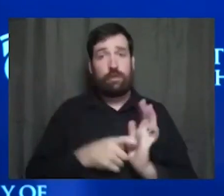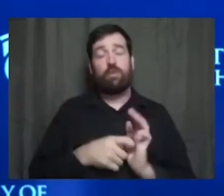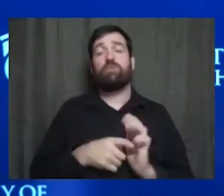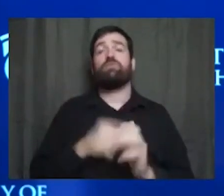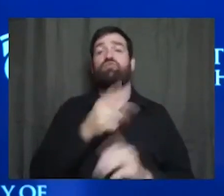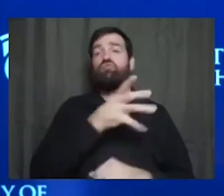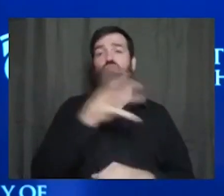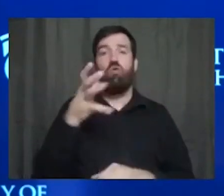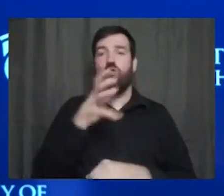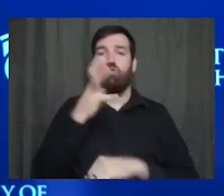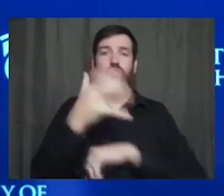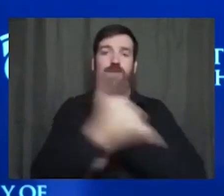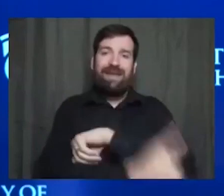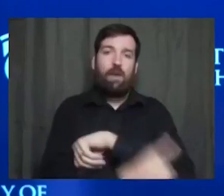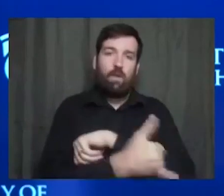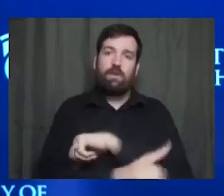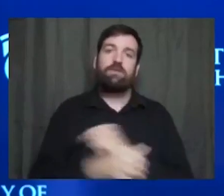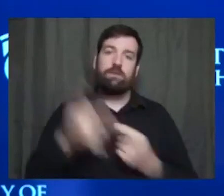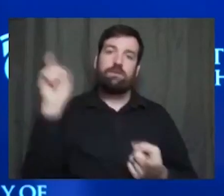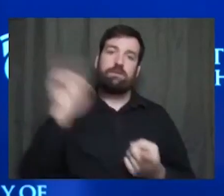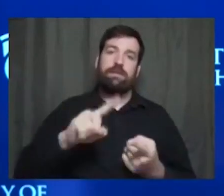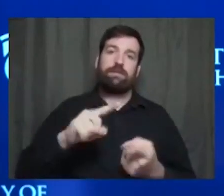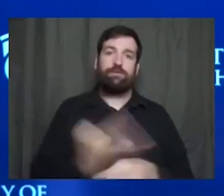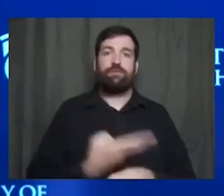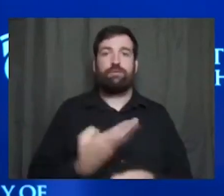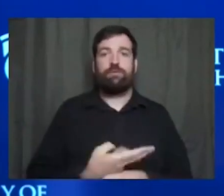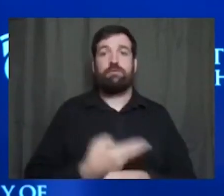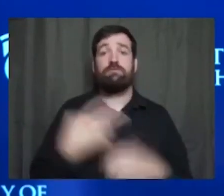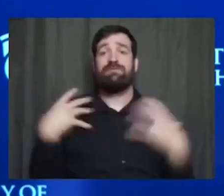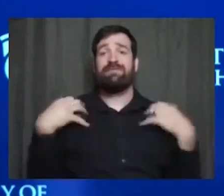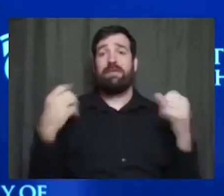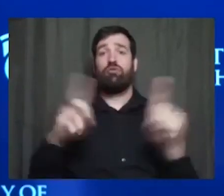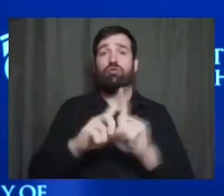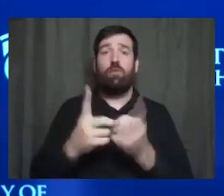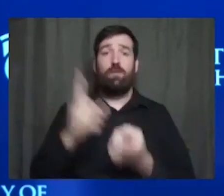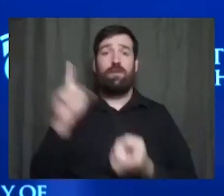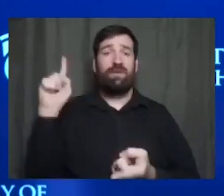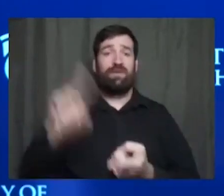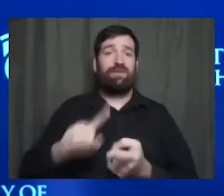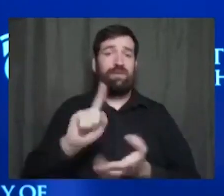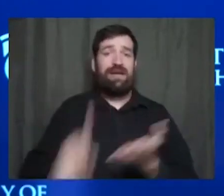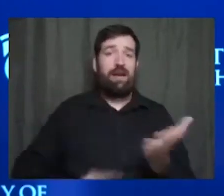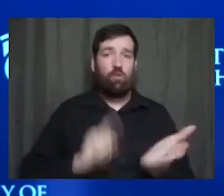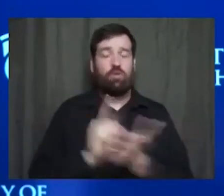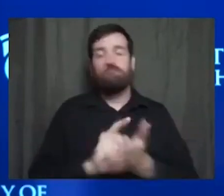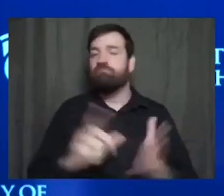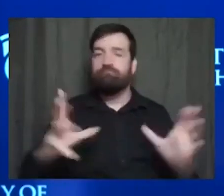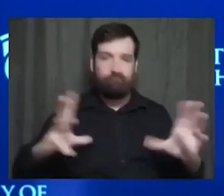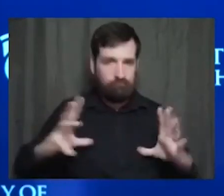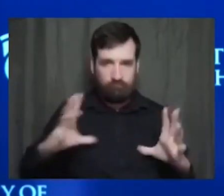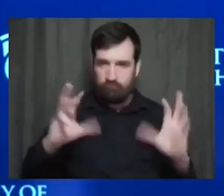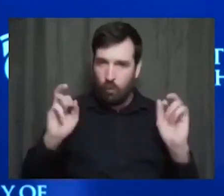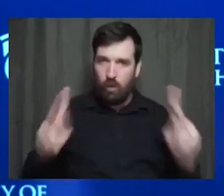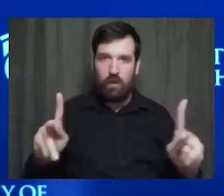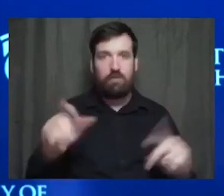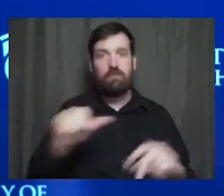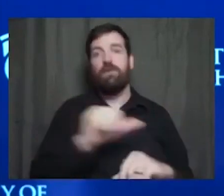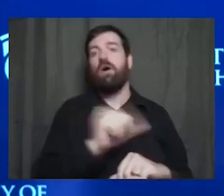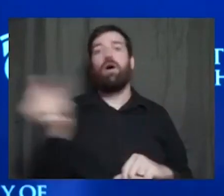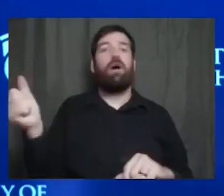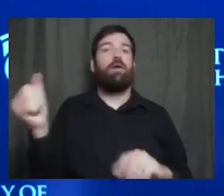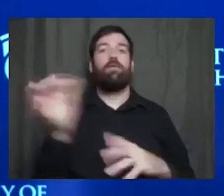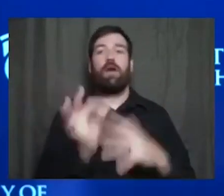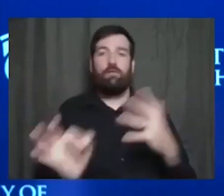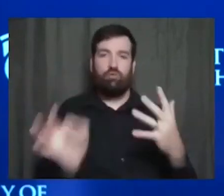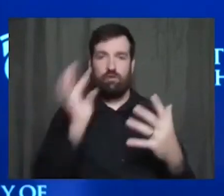uptake is less. Just having the health department cut their hours a little bit, that's okay. There still are other realms where you can get the